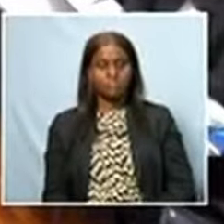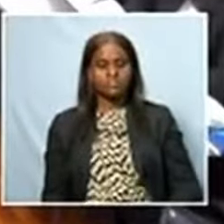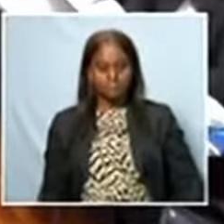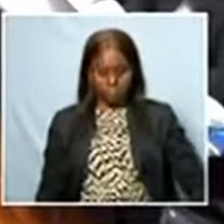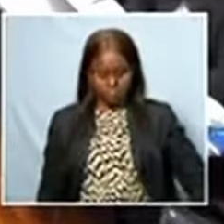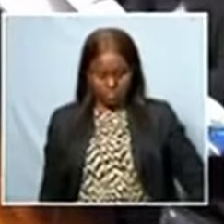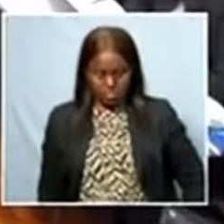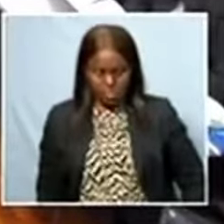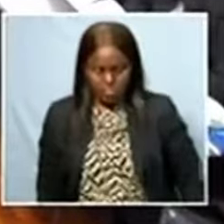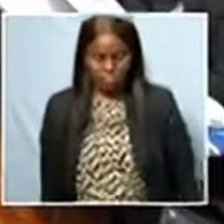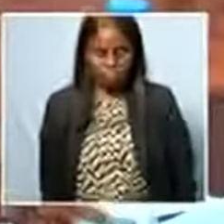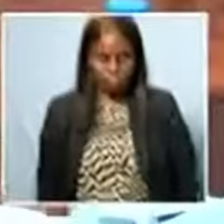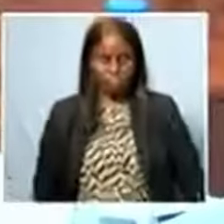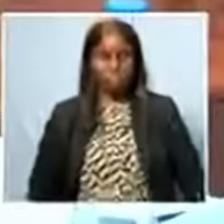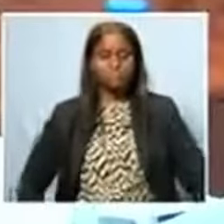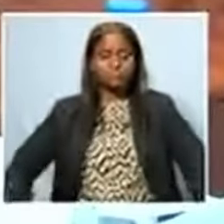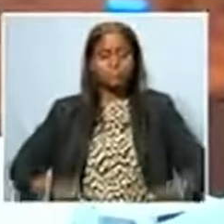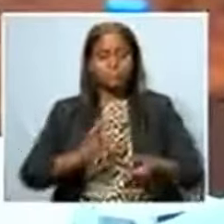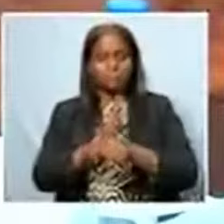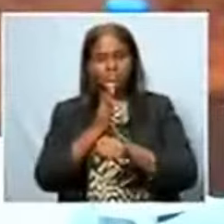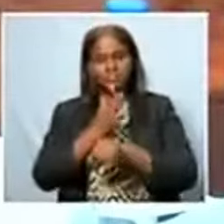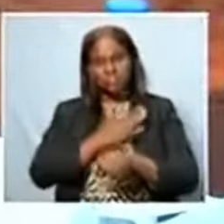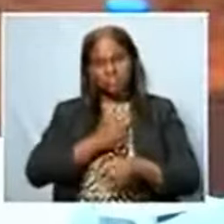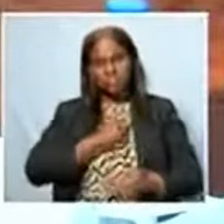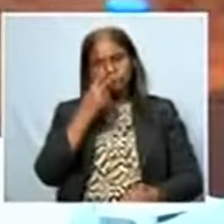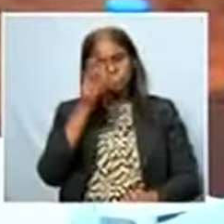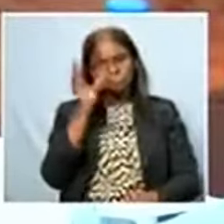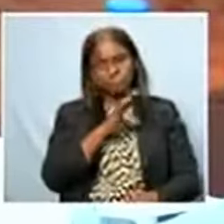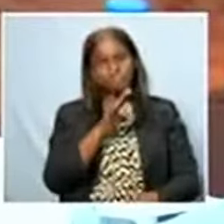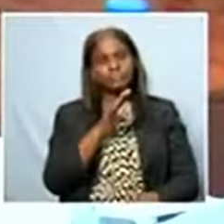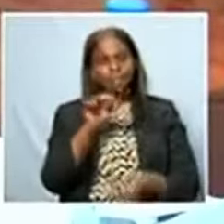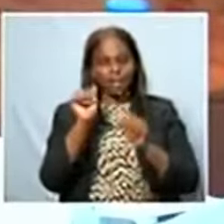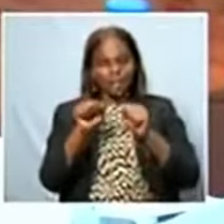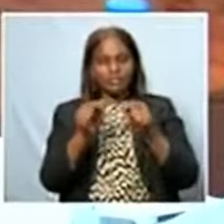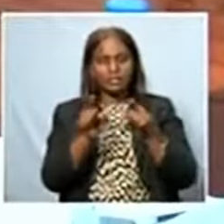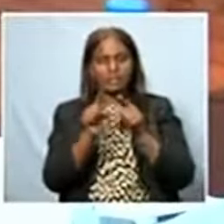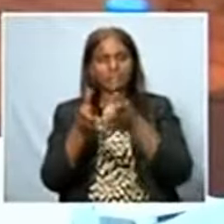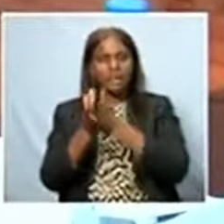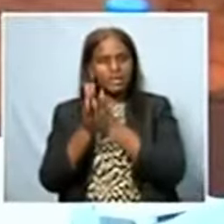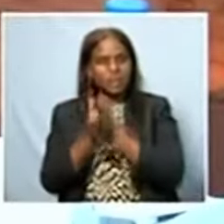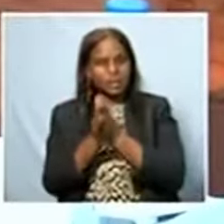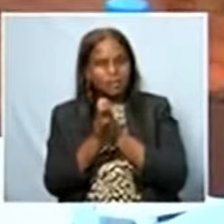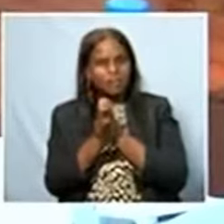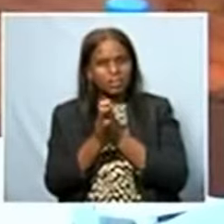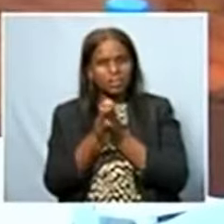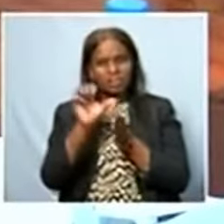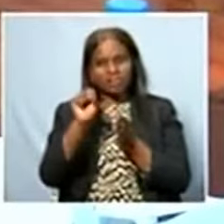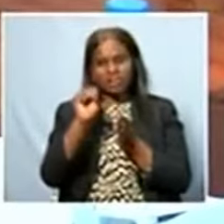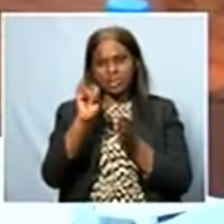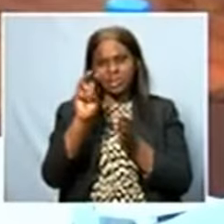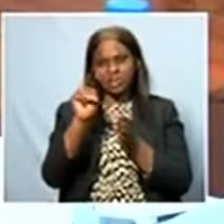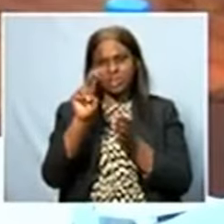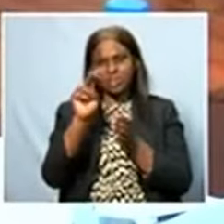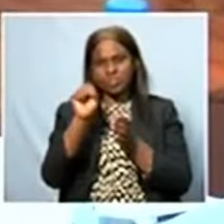Okay, maybe as challenges, I'll give immediate notice, then I'll interrupt so that he can ask. Honorable Smushi.